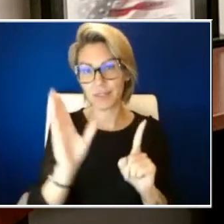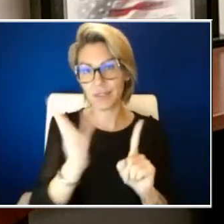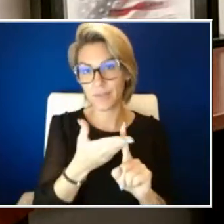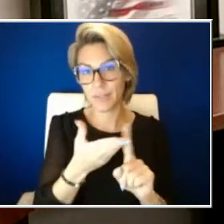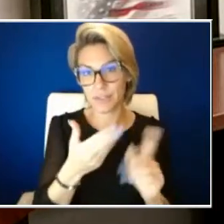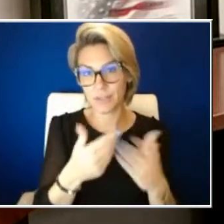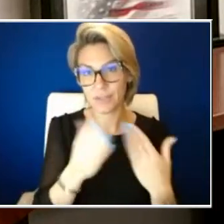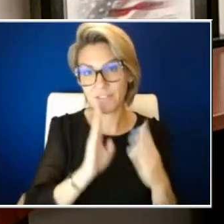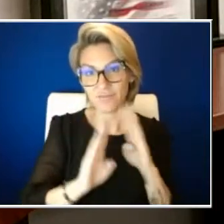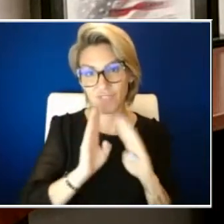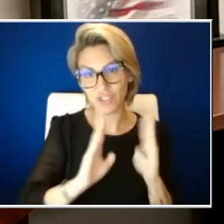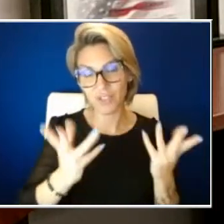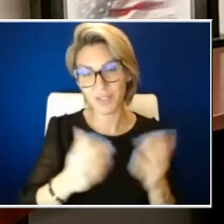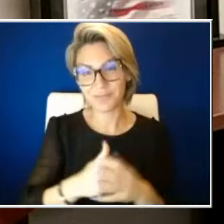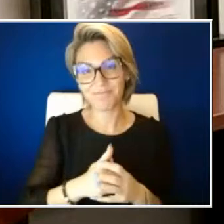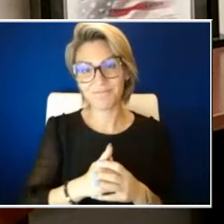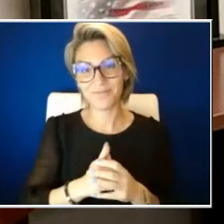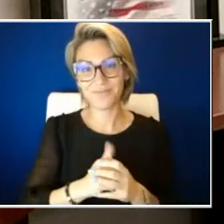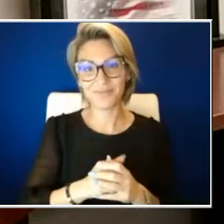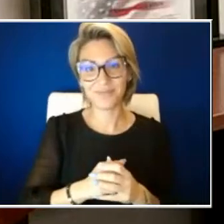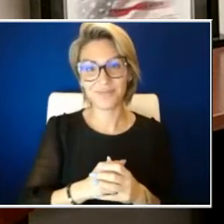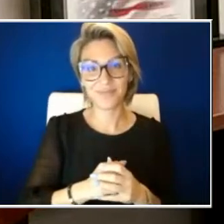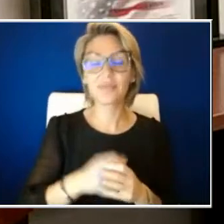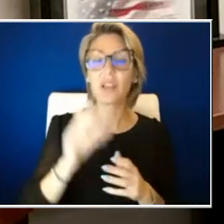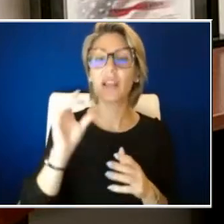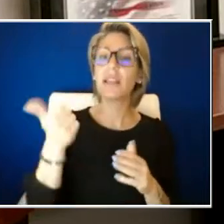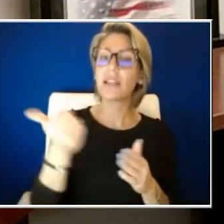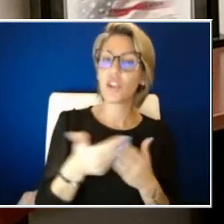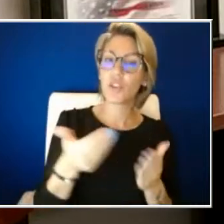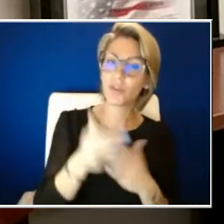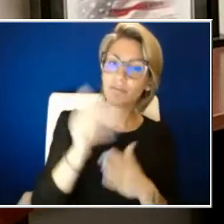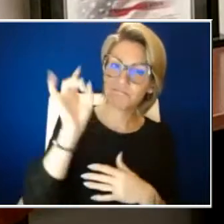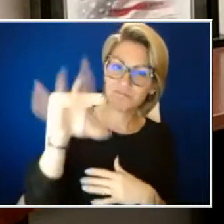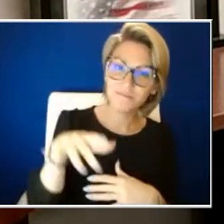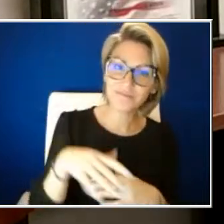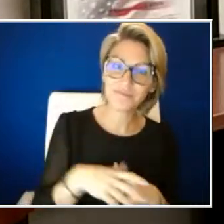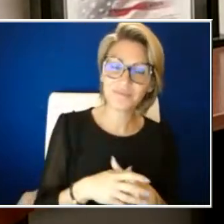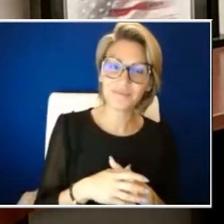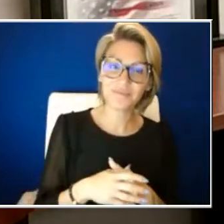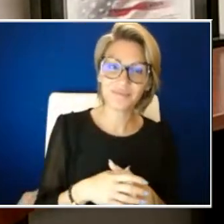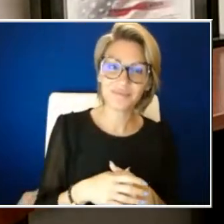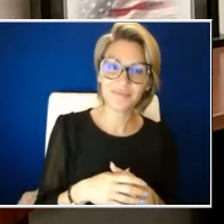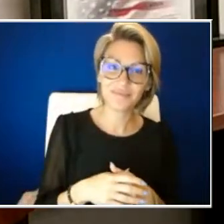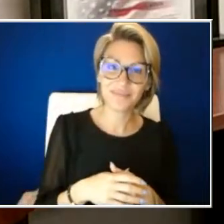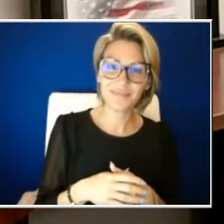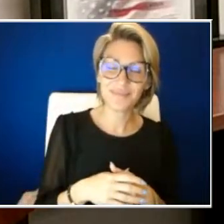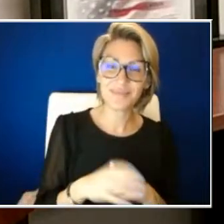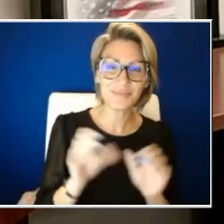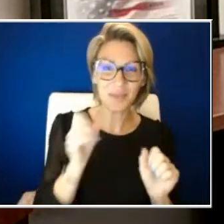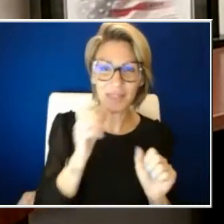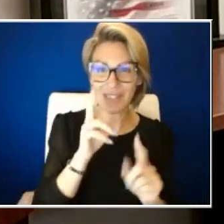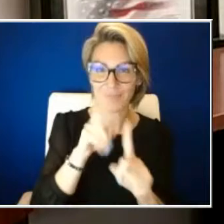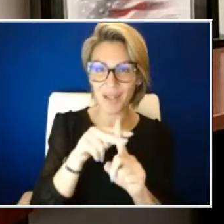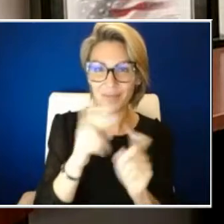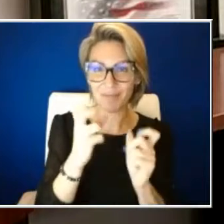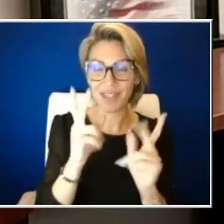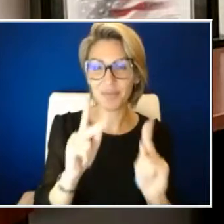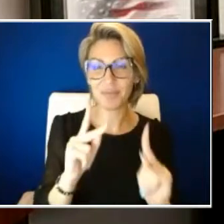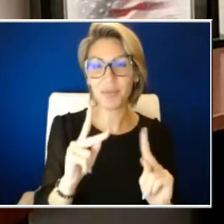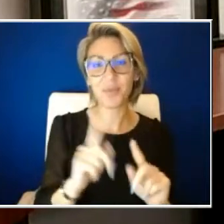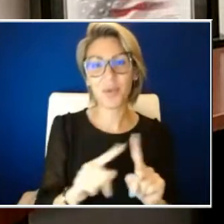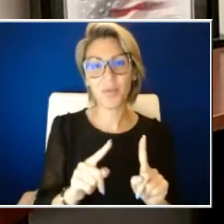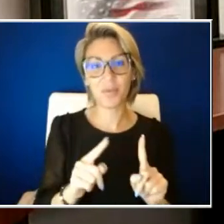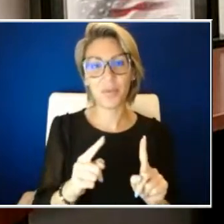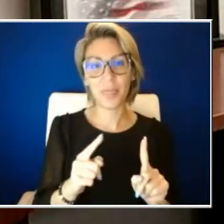very frustrating. The other caveat I'll give you, which is just really probably doesn't apply to many people, but